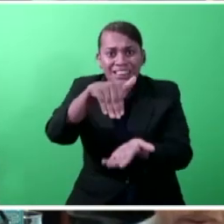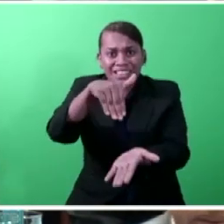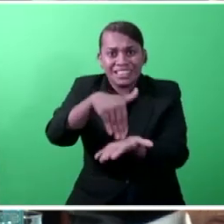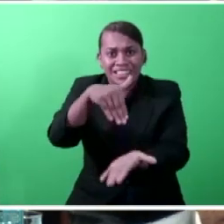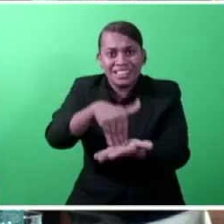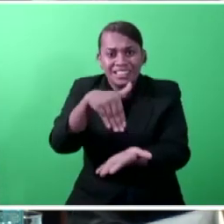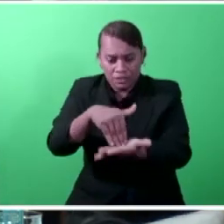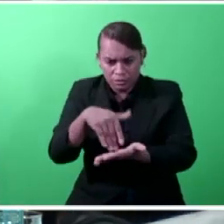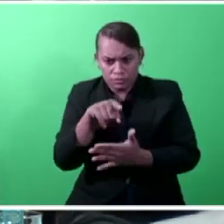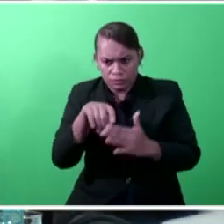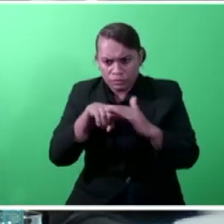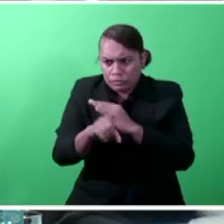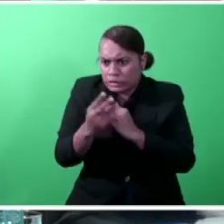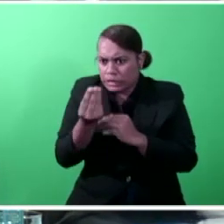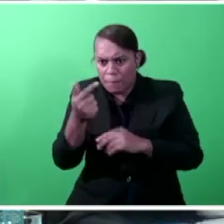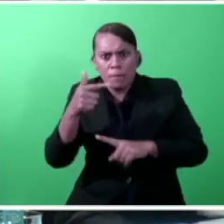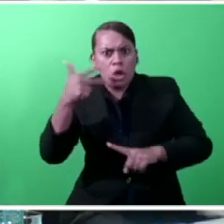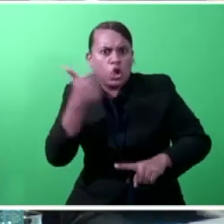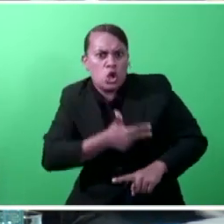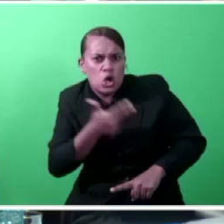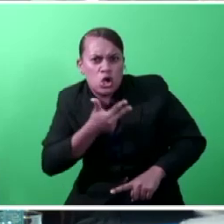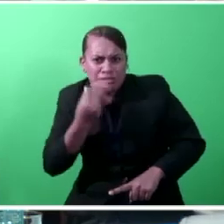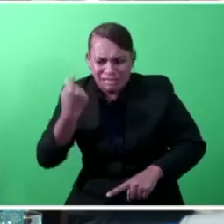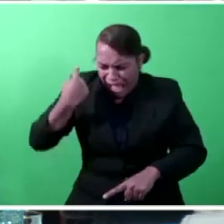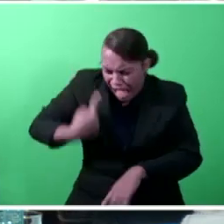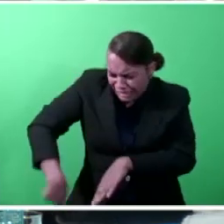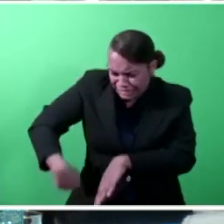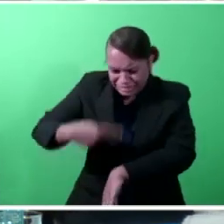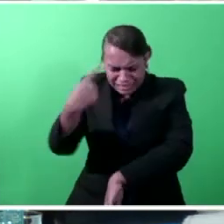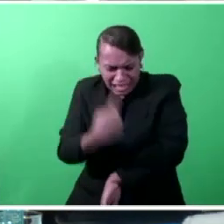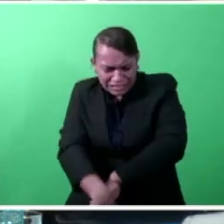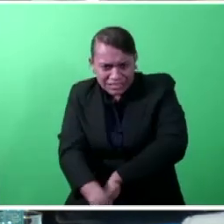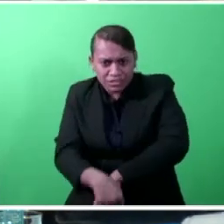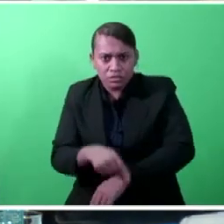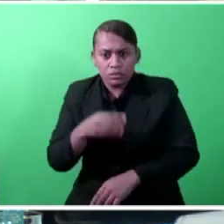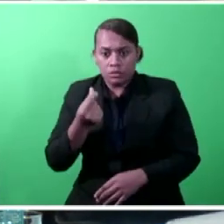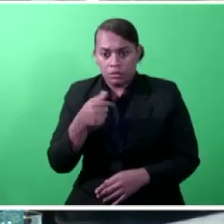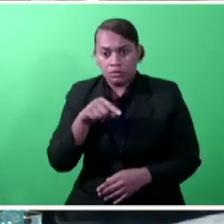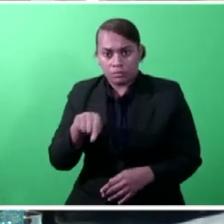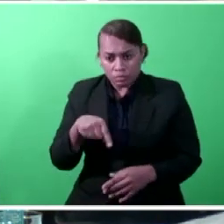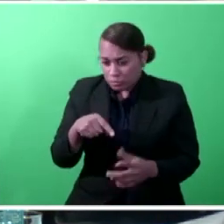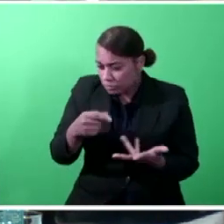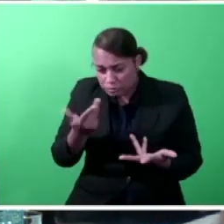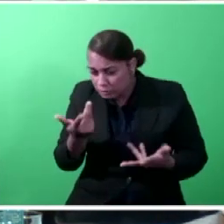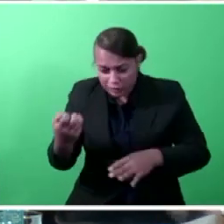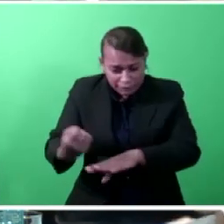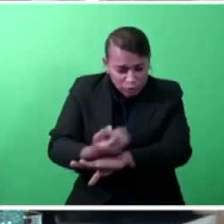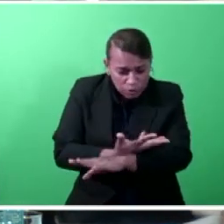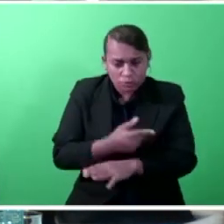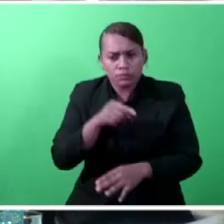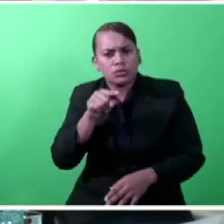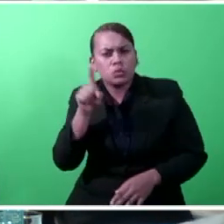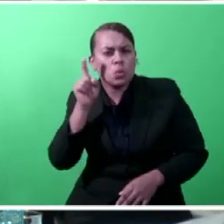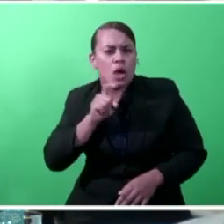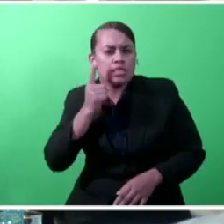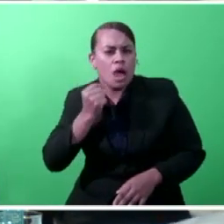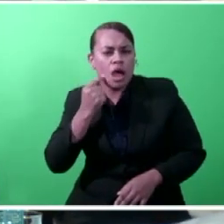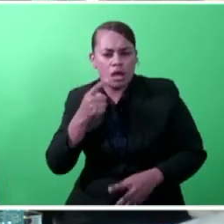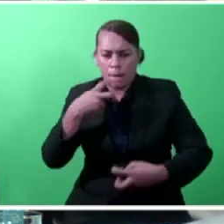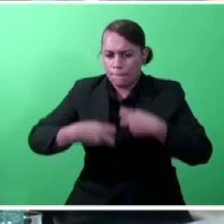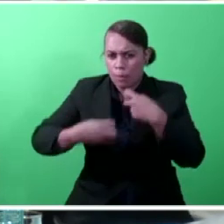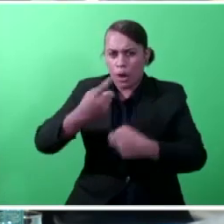and some injuries. The sectors that have been directly impacted by Sarai include water,